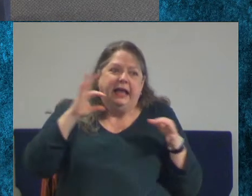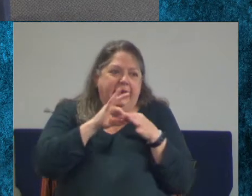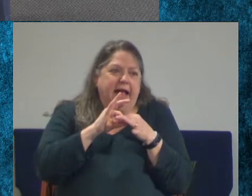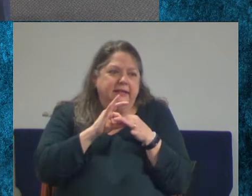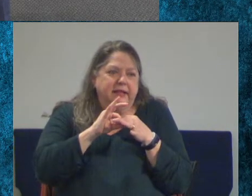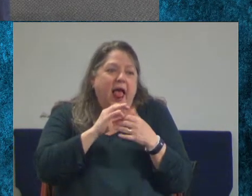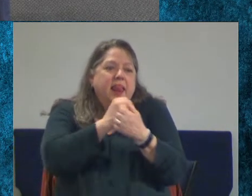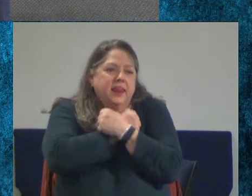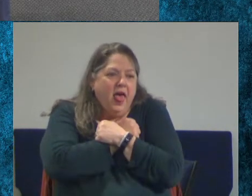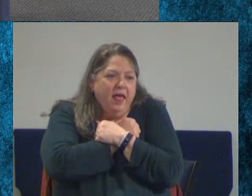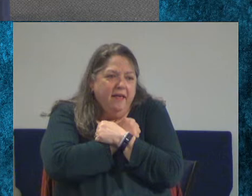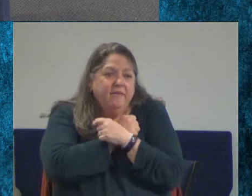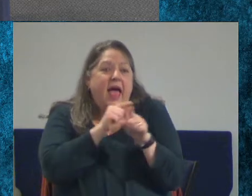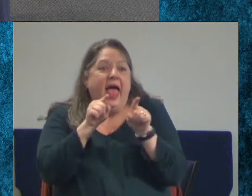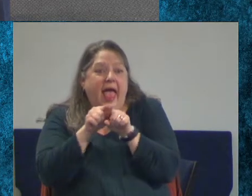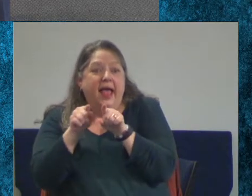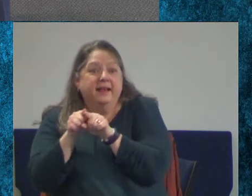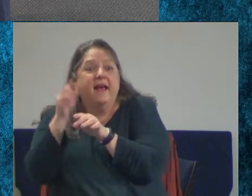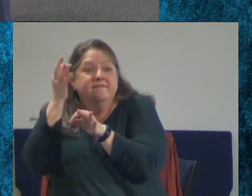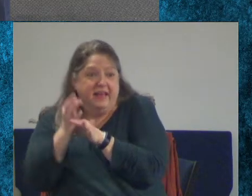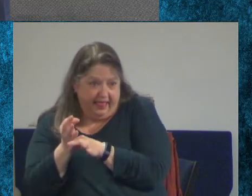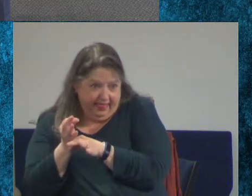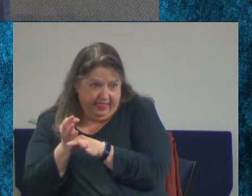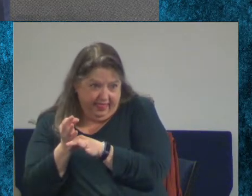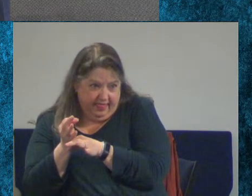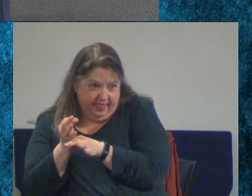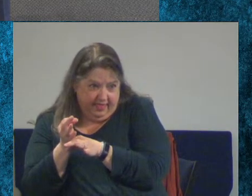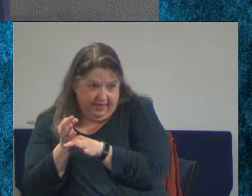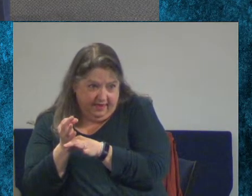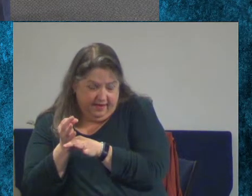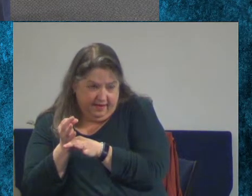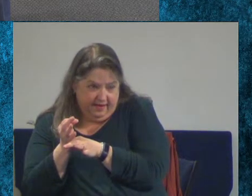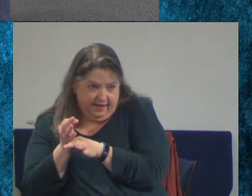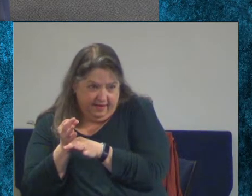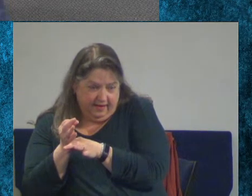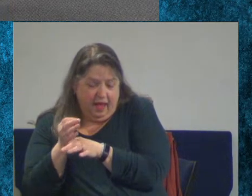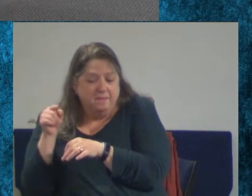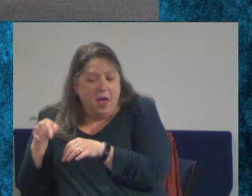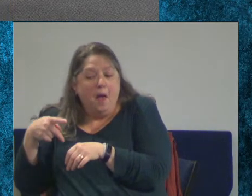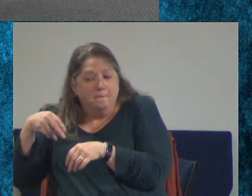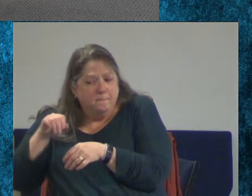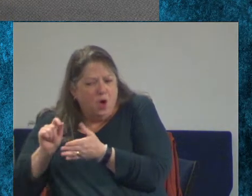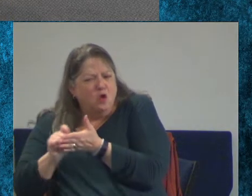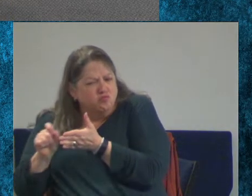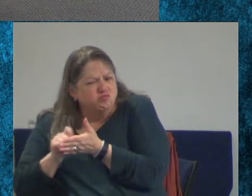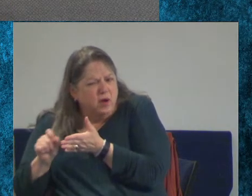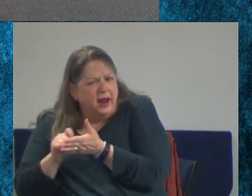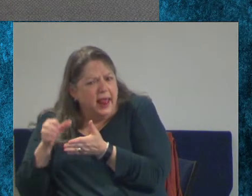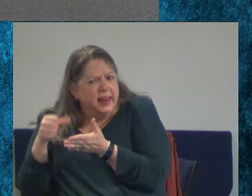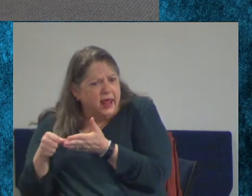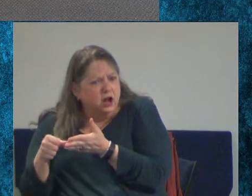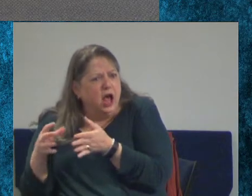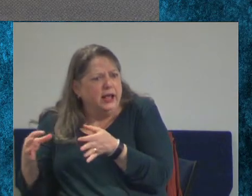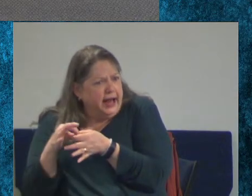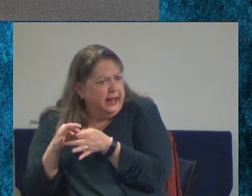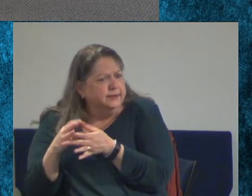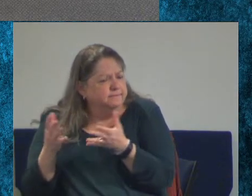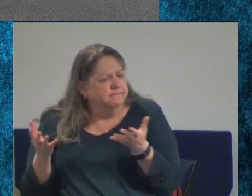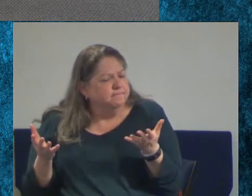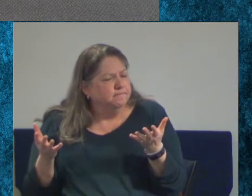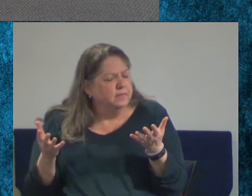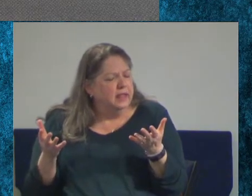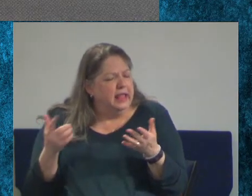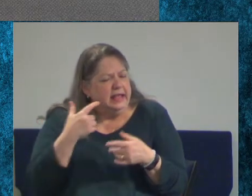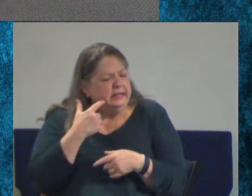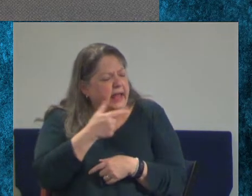And so he encourages him concerning that love that comes from having faith in